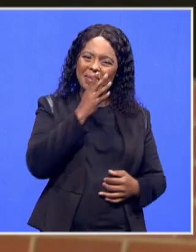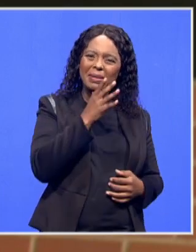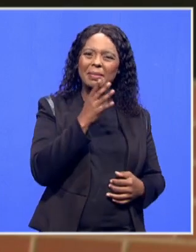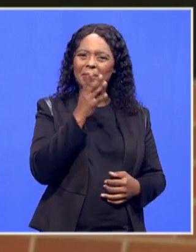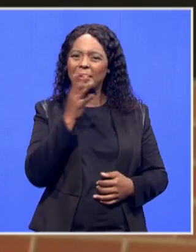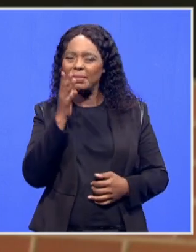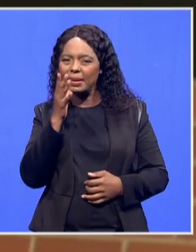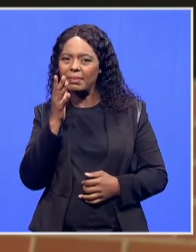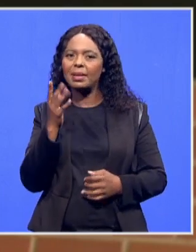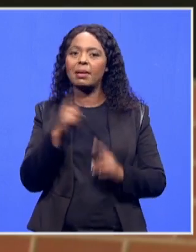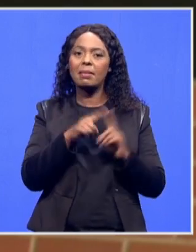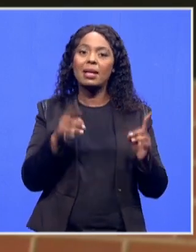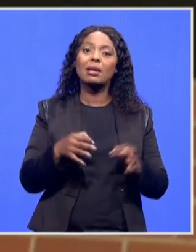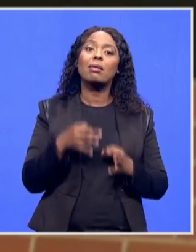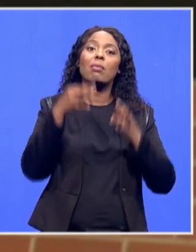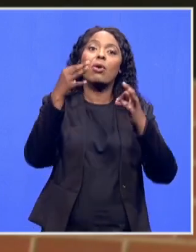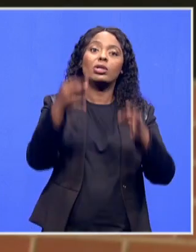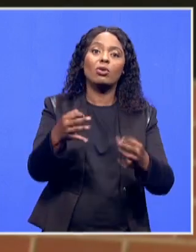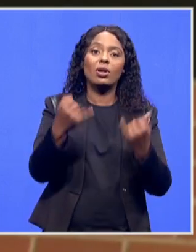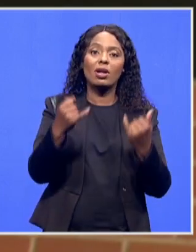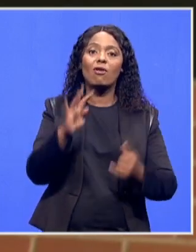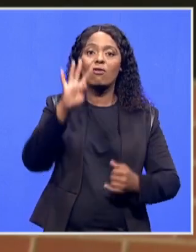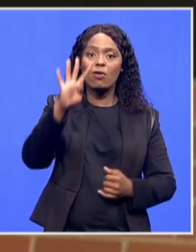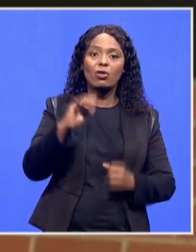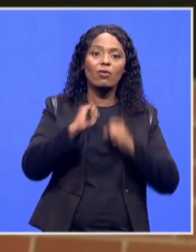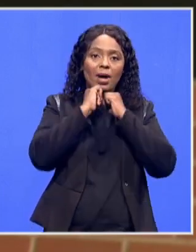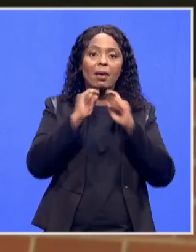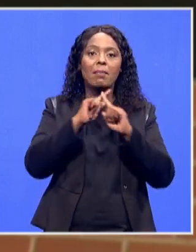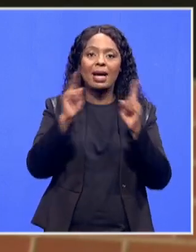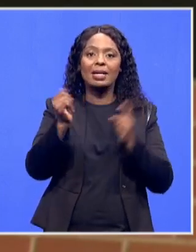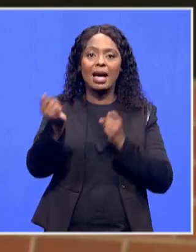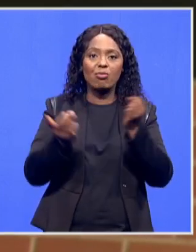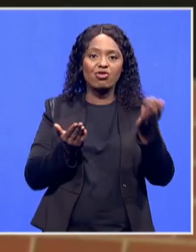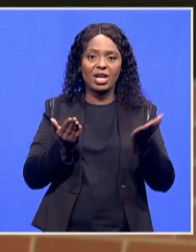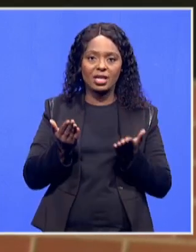it has been postponed to the 4th of August. However, the applications will be heard in March.